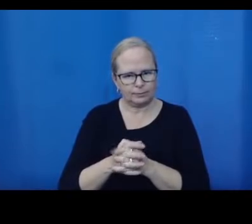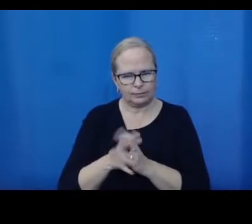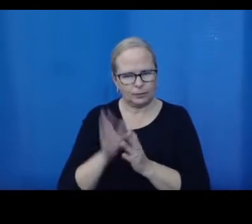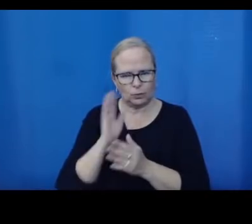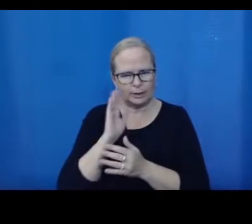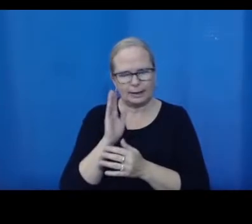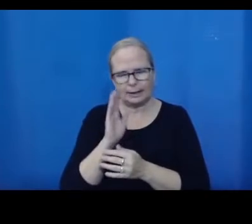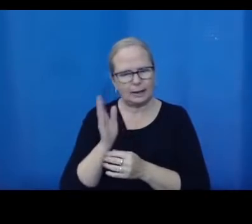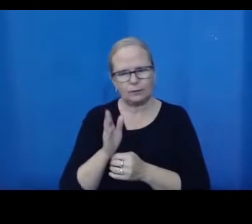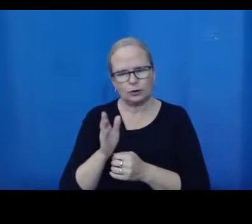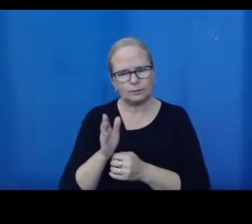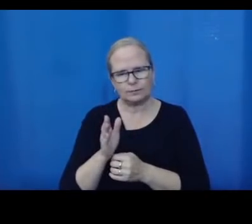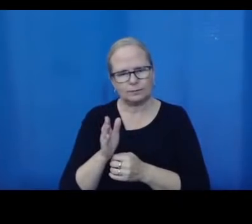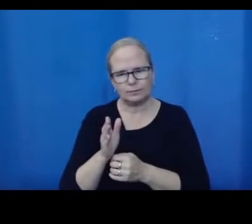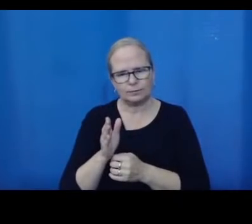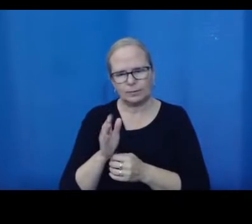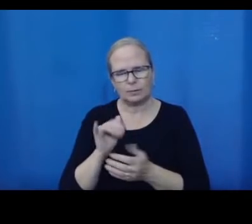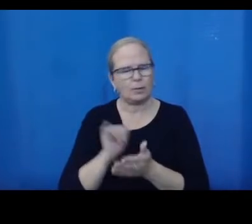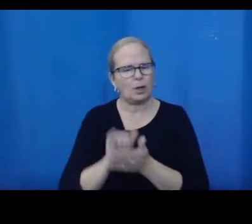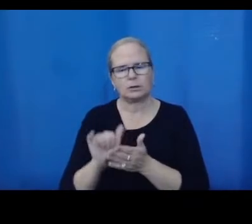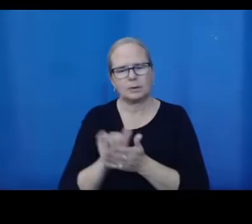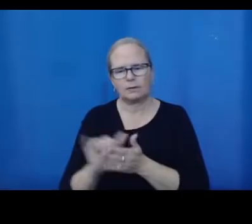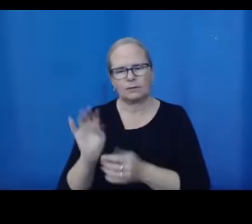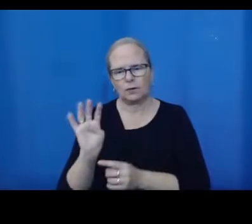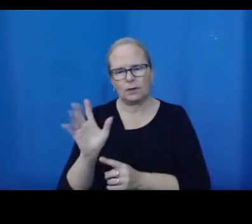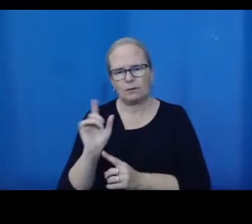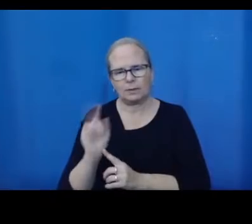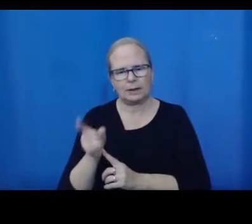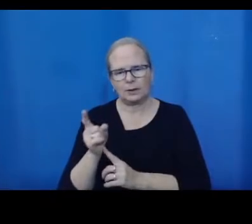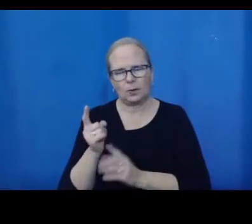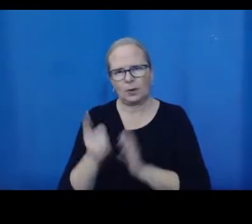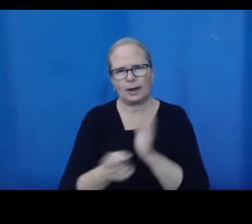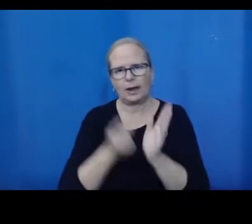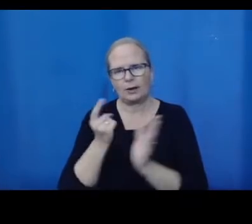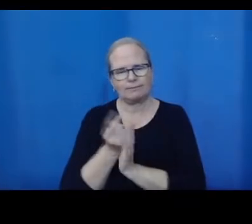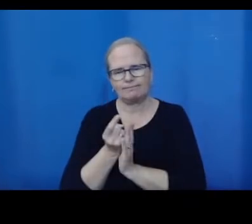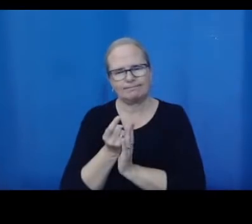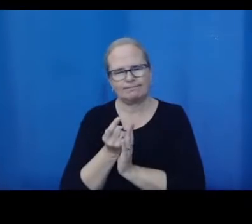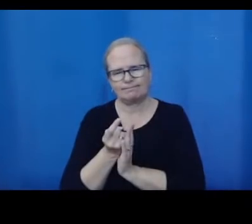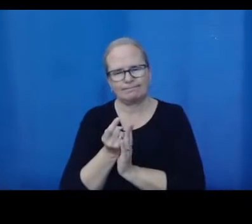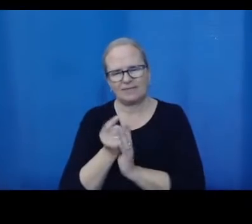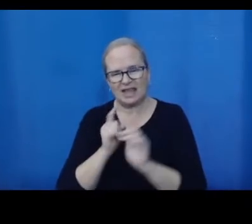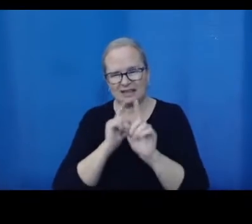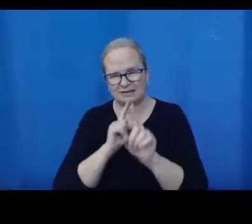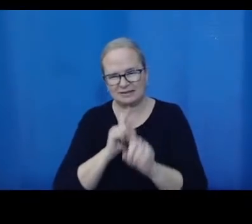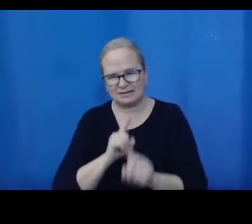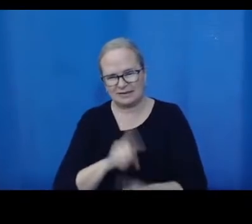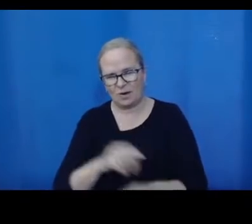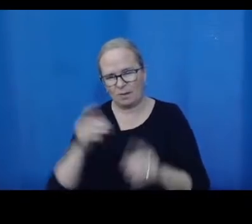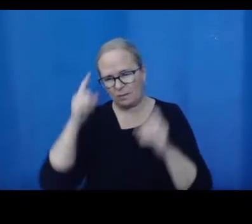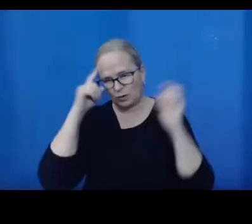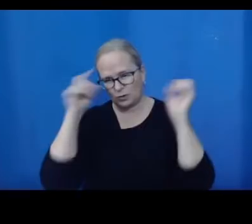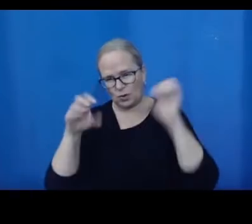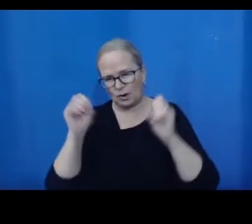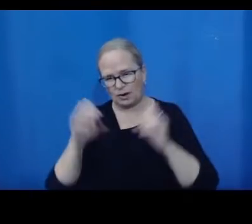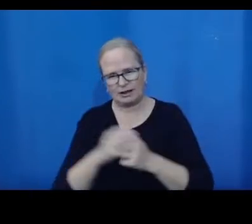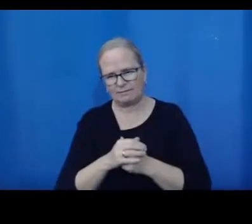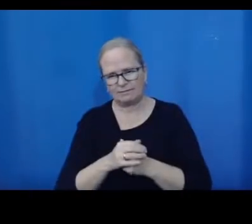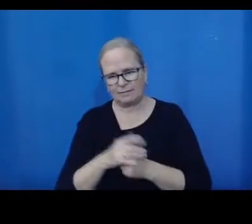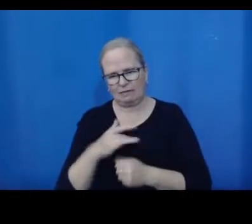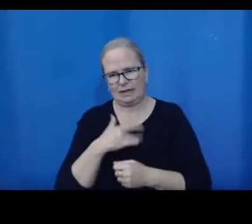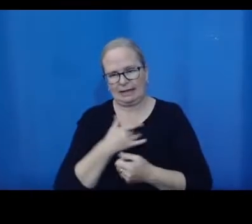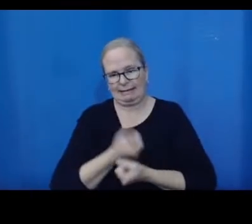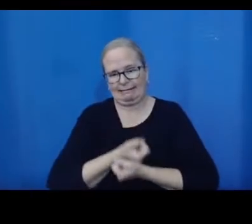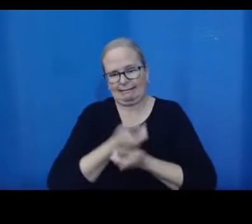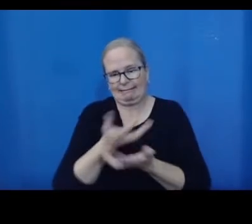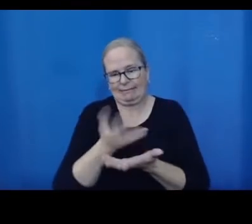through all of the questions, all of the thoughts, all of the feelings. But as we say goodbye